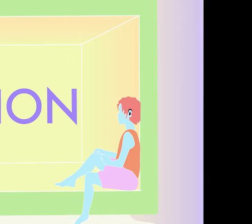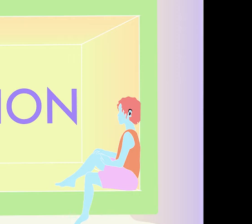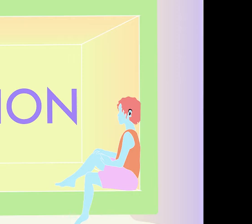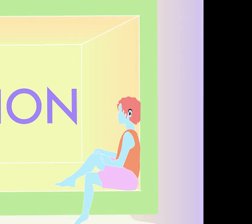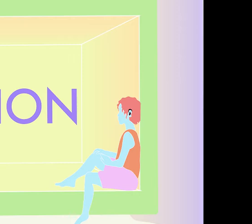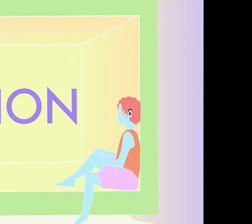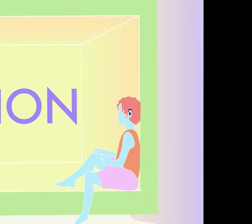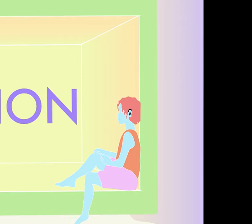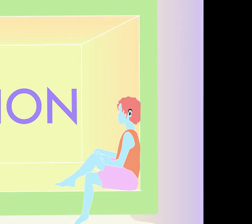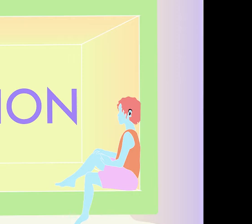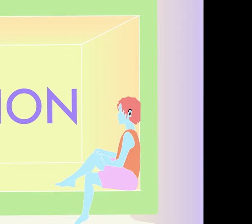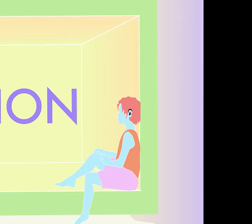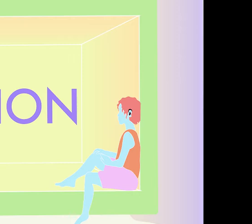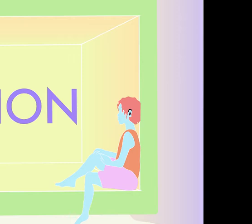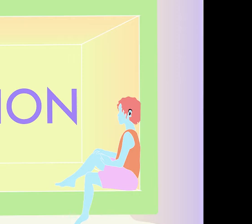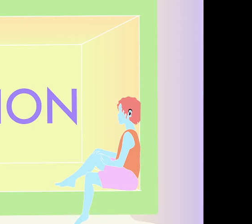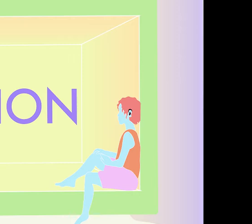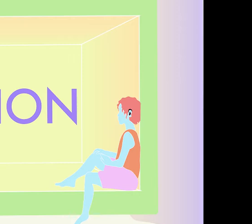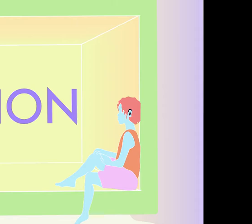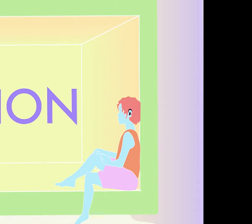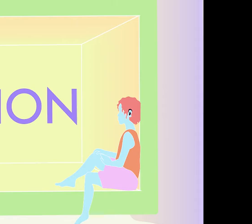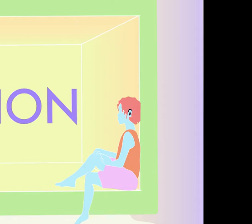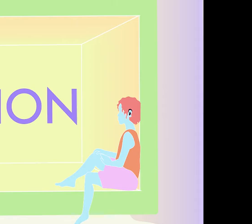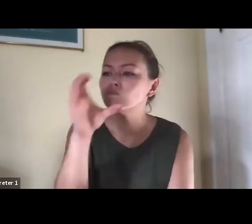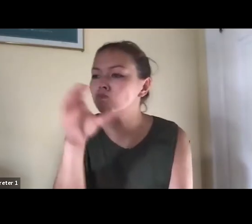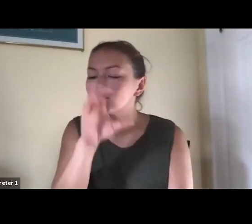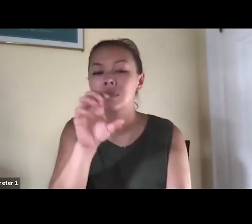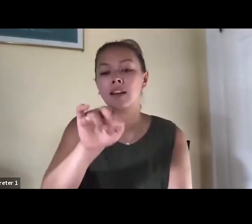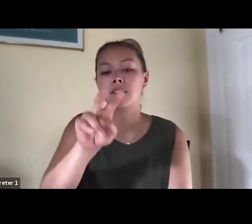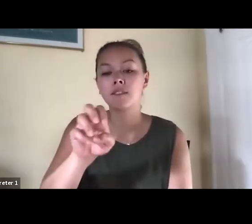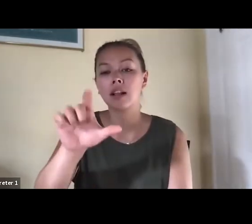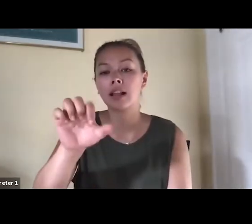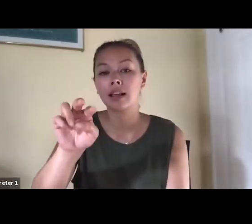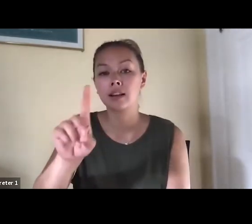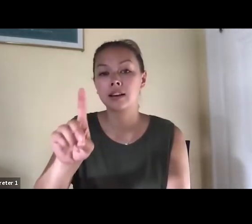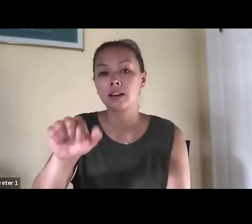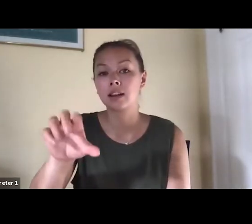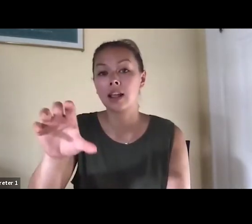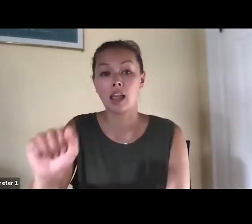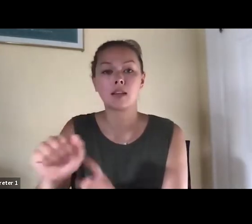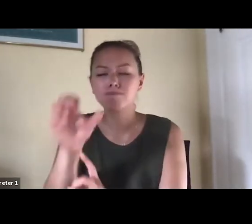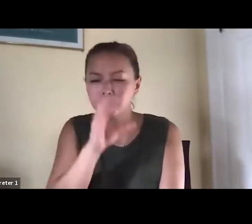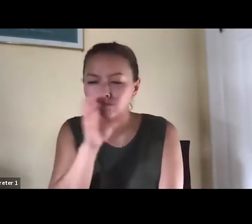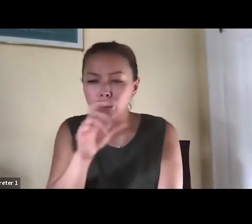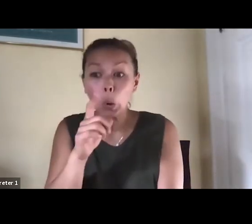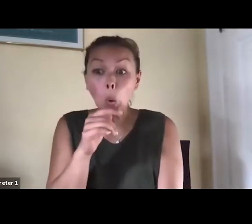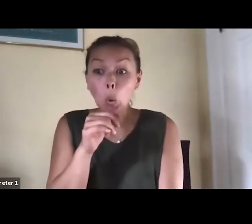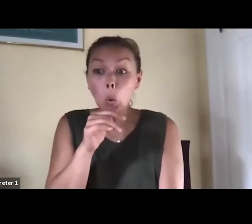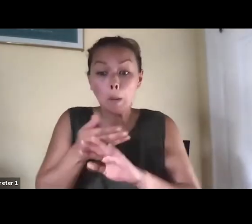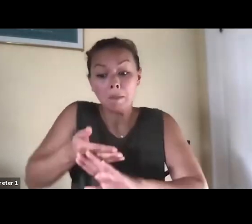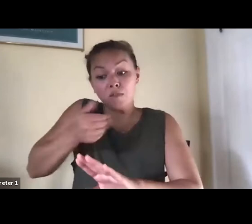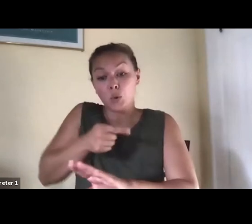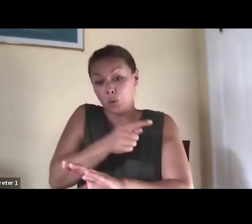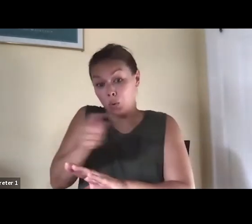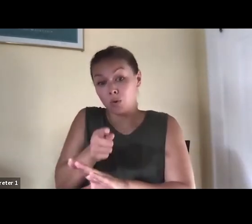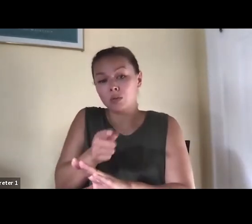like native-land.ca to find out whose land you're on. So for those of you who don't know me, my name is Desirée Green. I'm a writer,